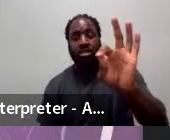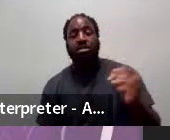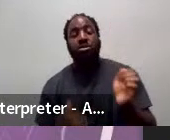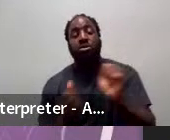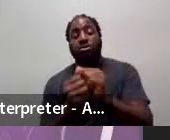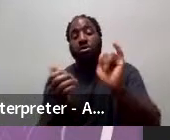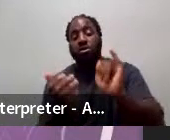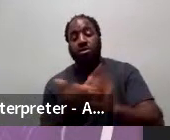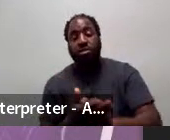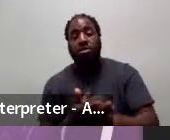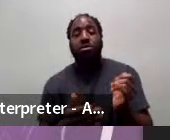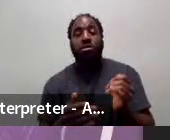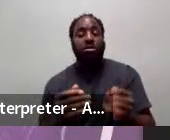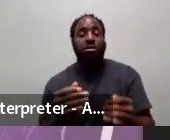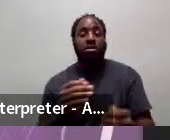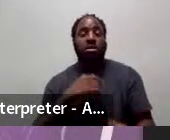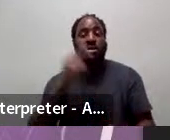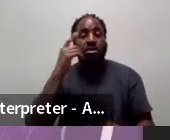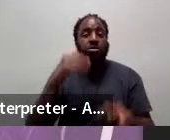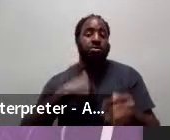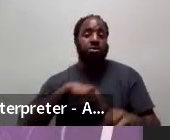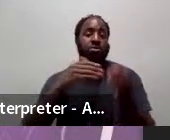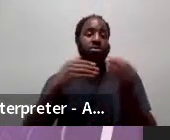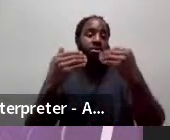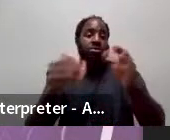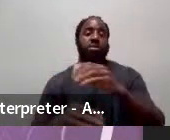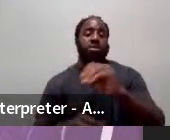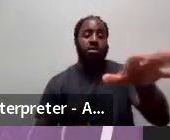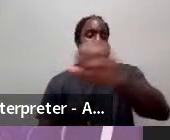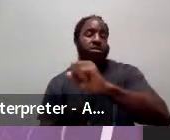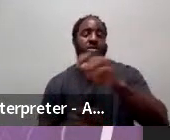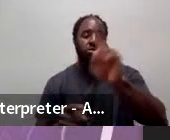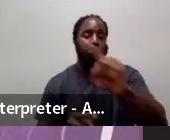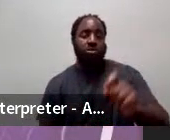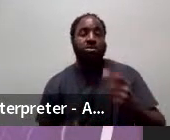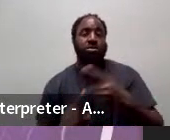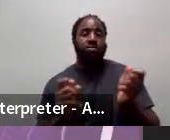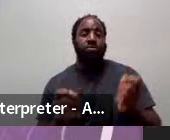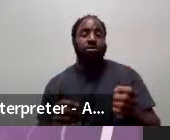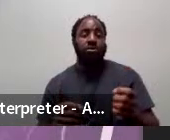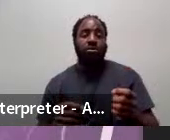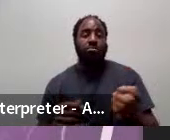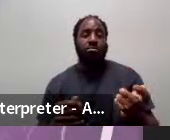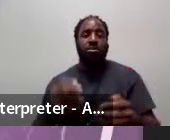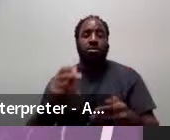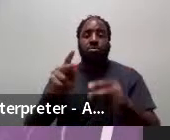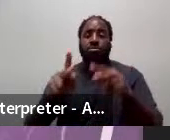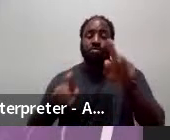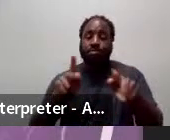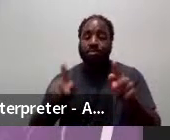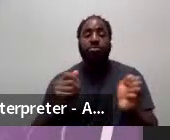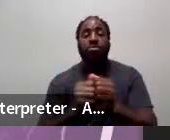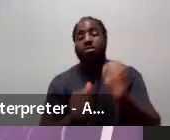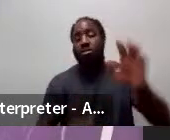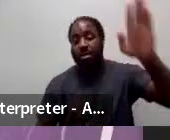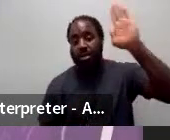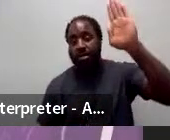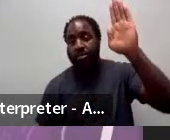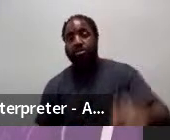that, I think we'll go ahead and we'll take some questions from participants with their hands